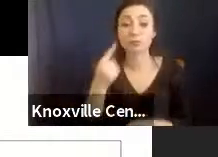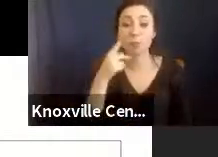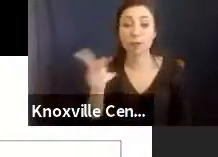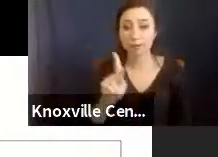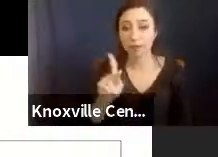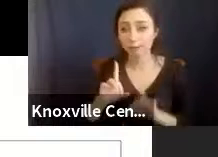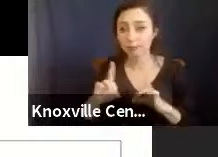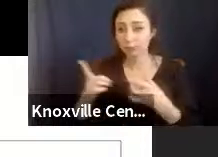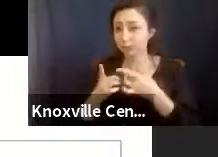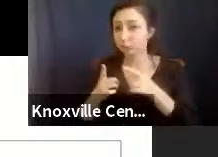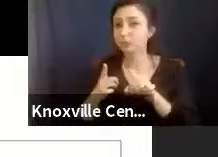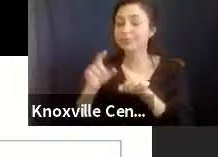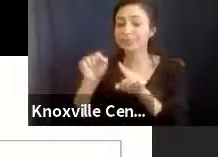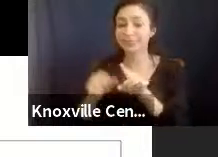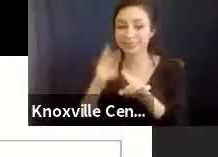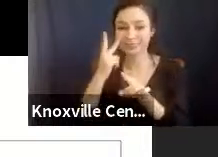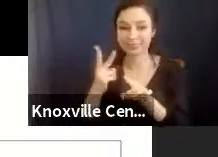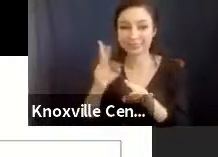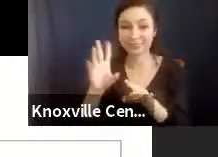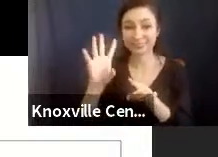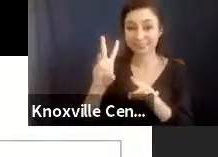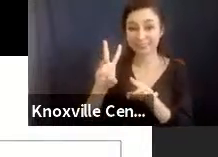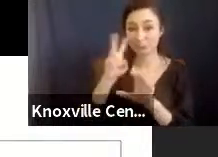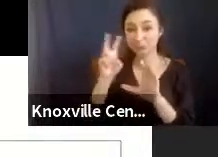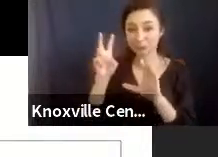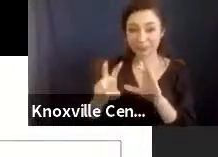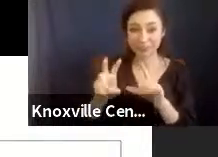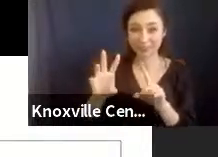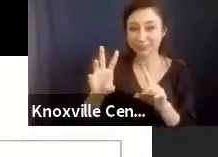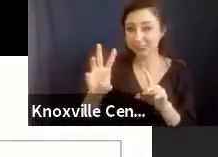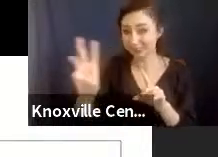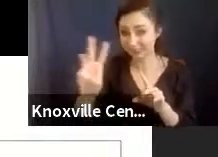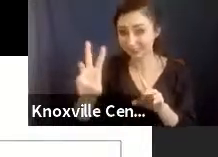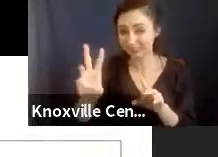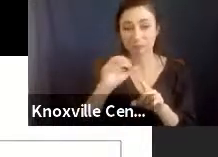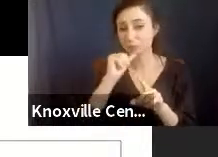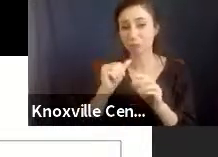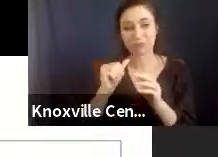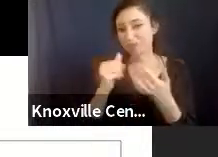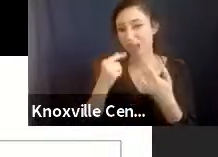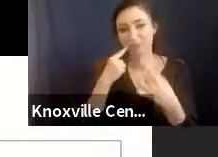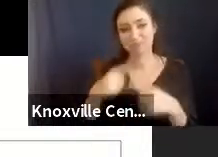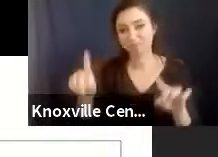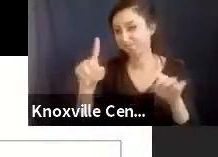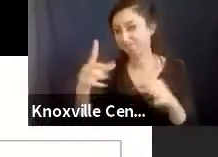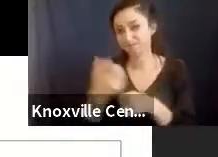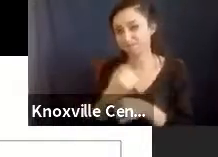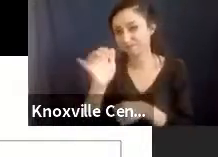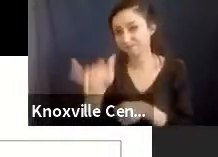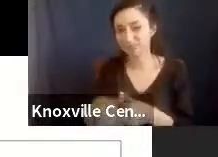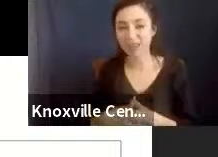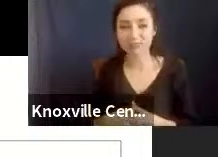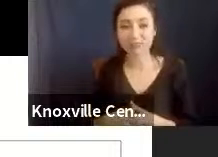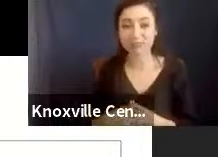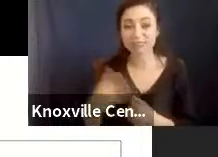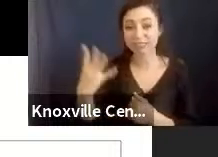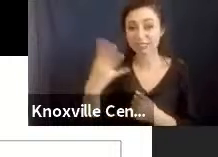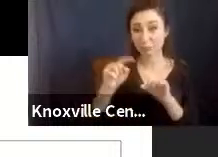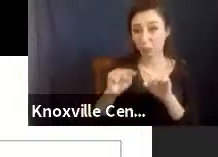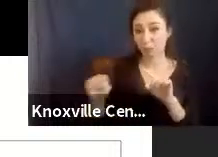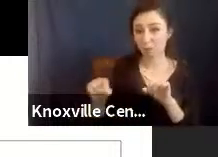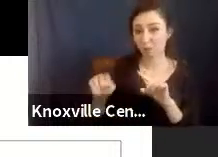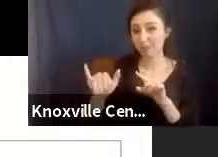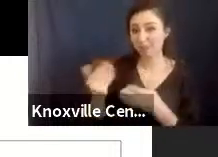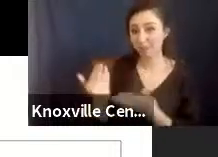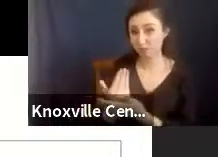far right-hand side, that 6 we had projected, but we had not reached it yet. And the 4 on the far right-hand side is